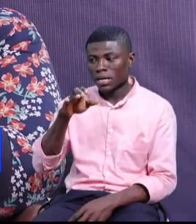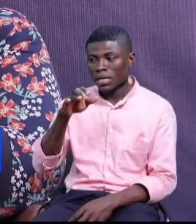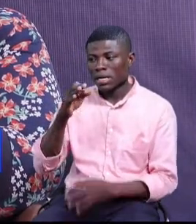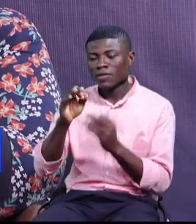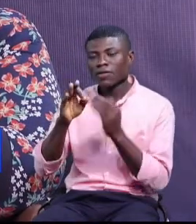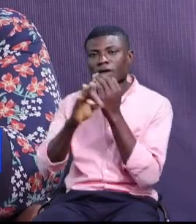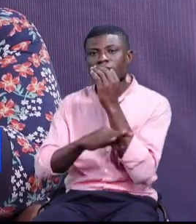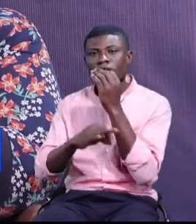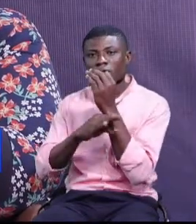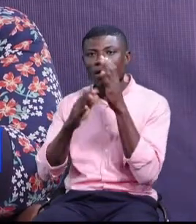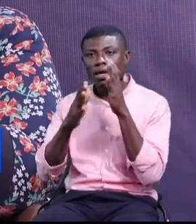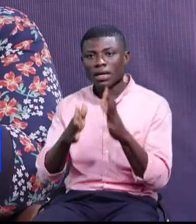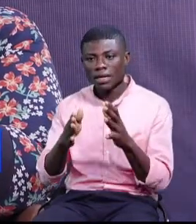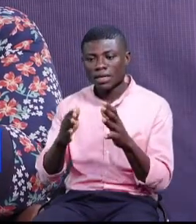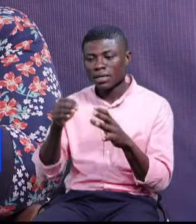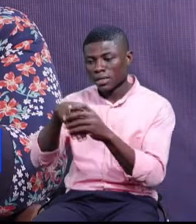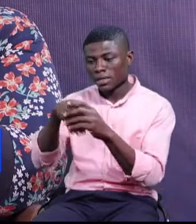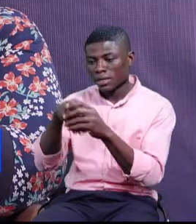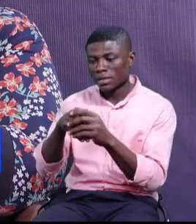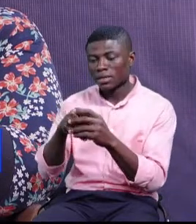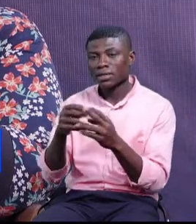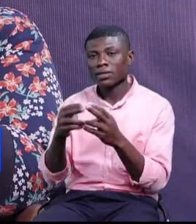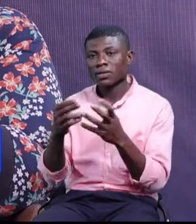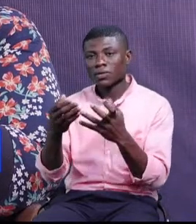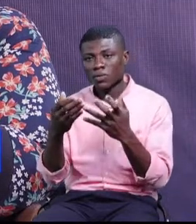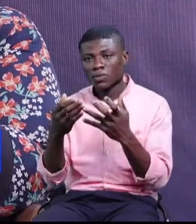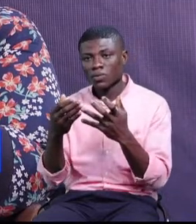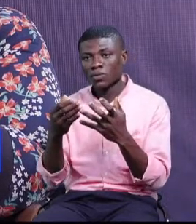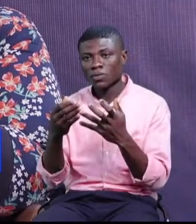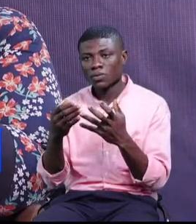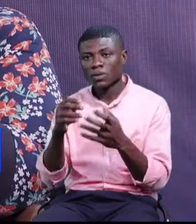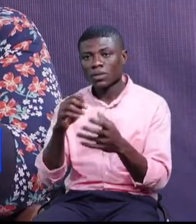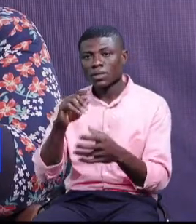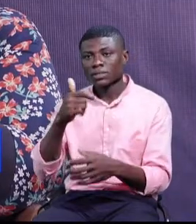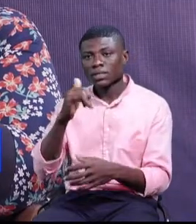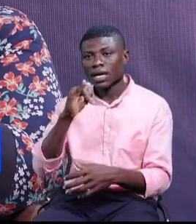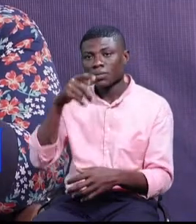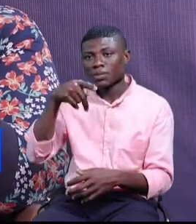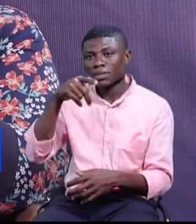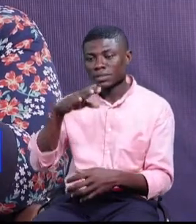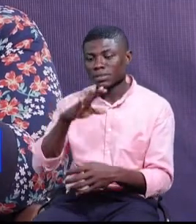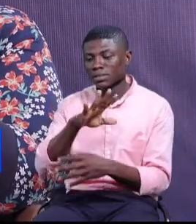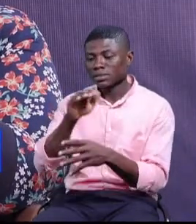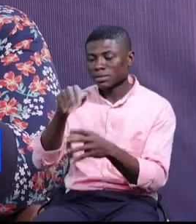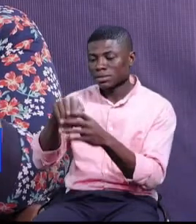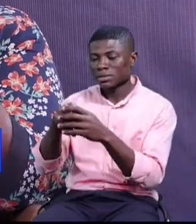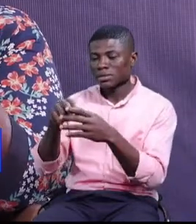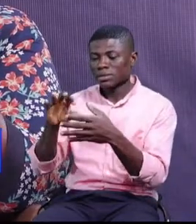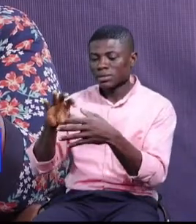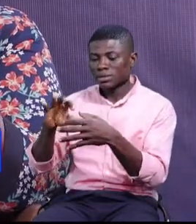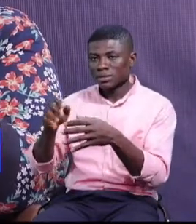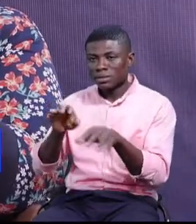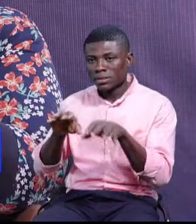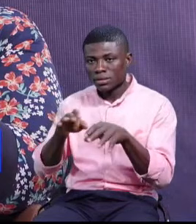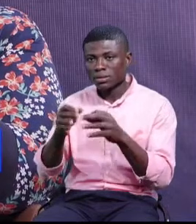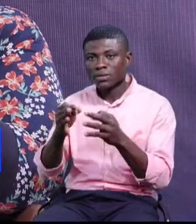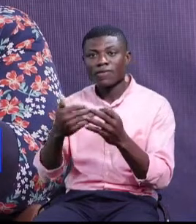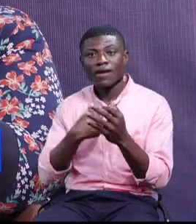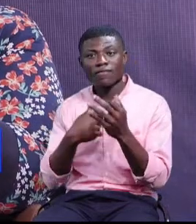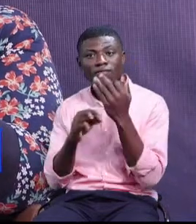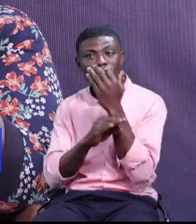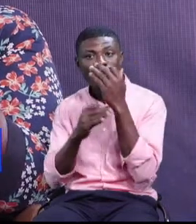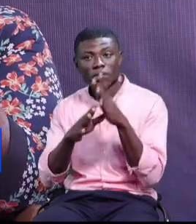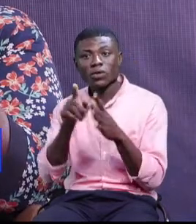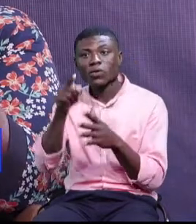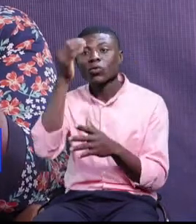foreigner involved, of course. So you want to immediately GIPC come in, you know that if there is a foreigner,